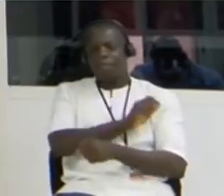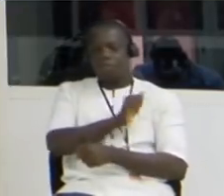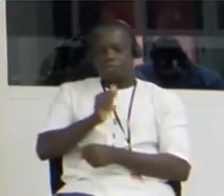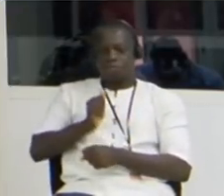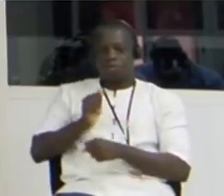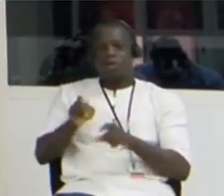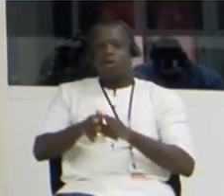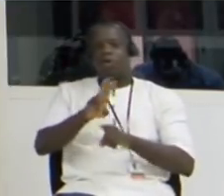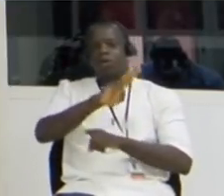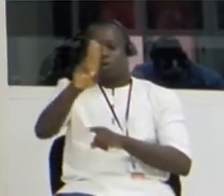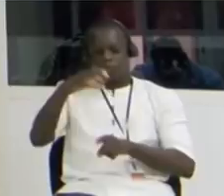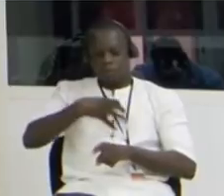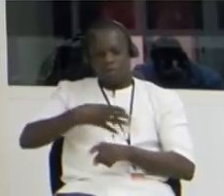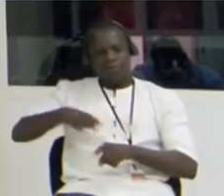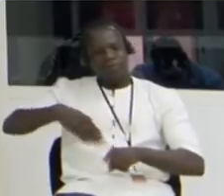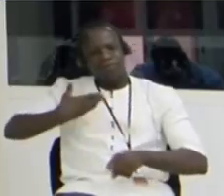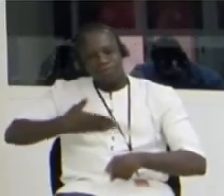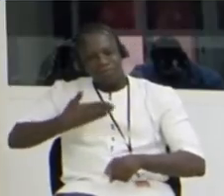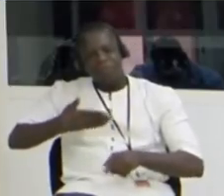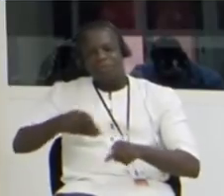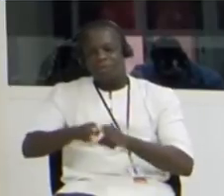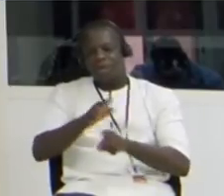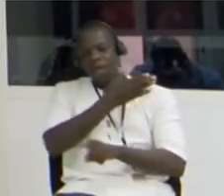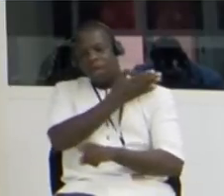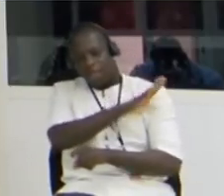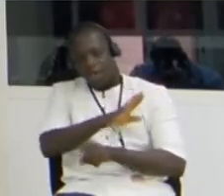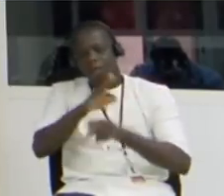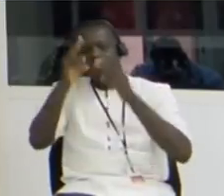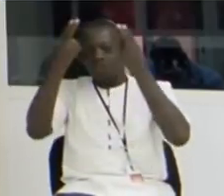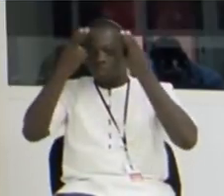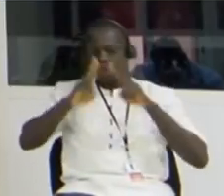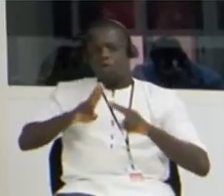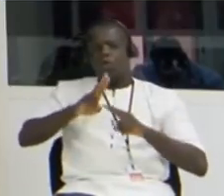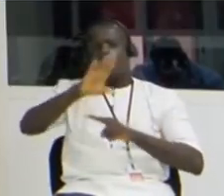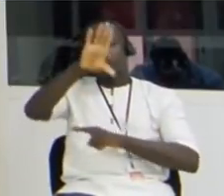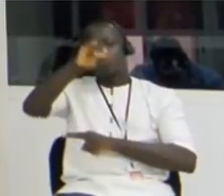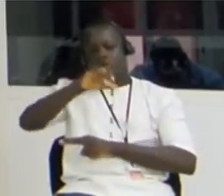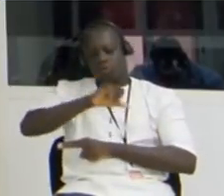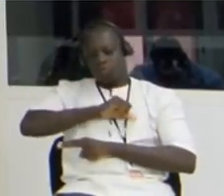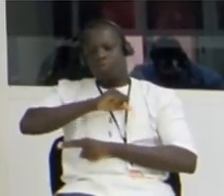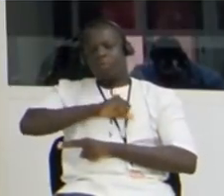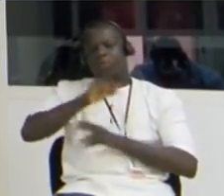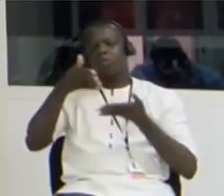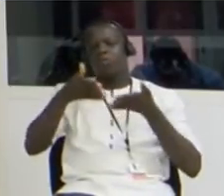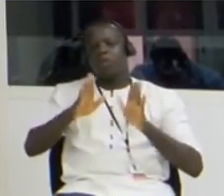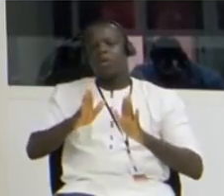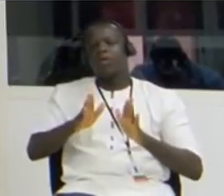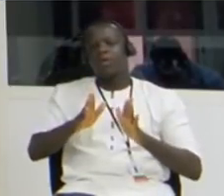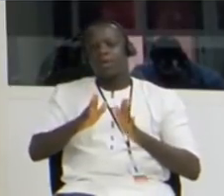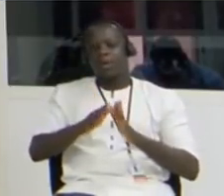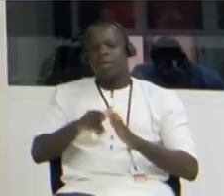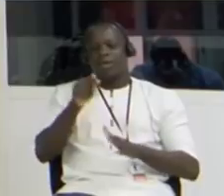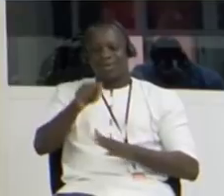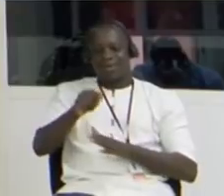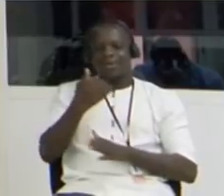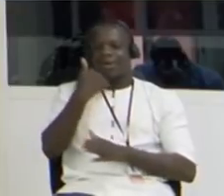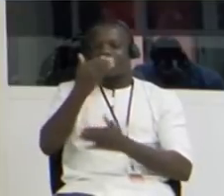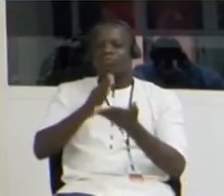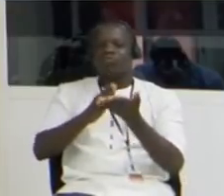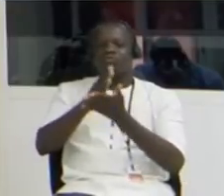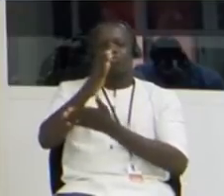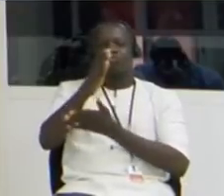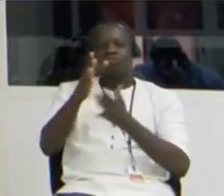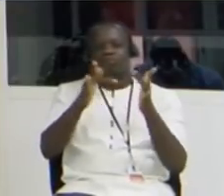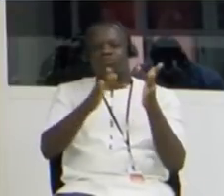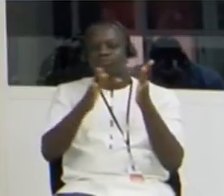be hasty, but allow that the due process take its course. This we ask through Christ our